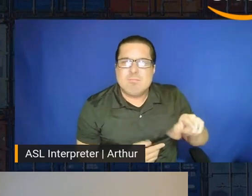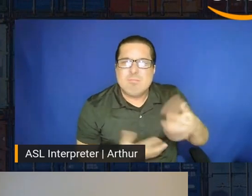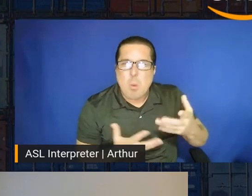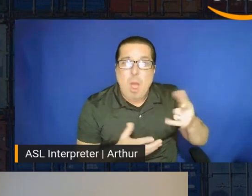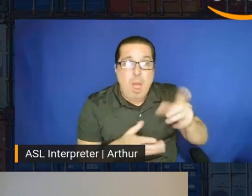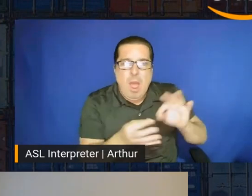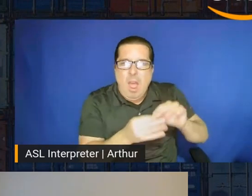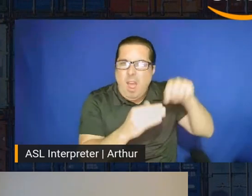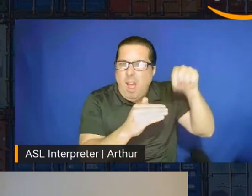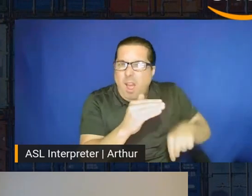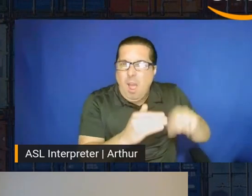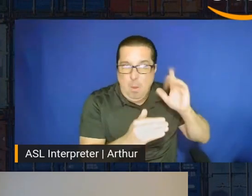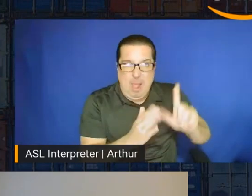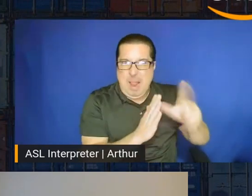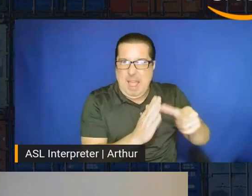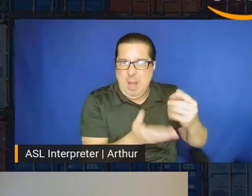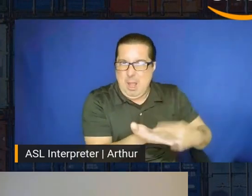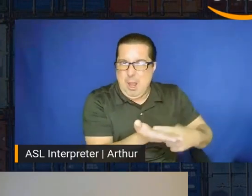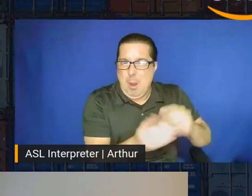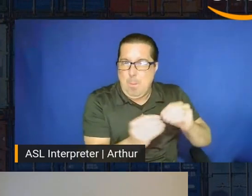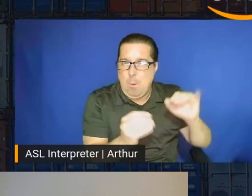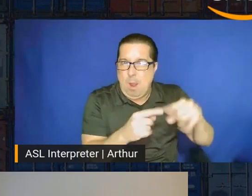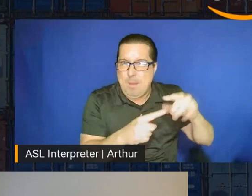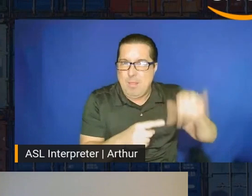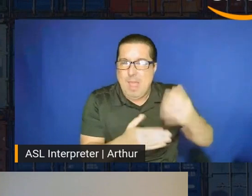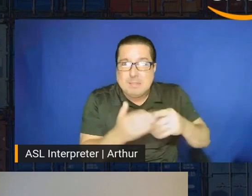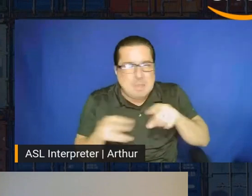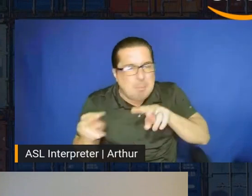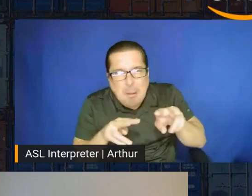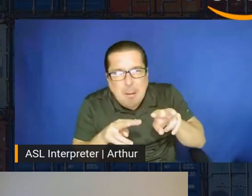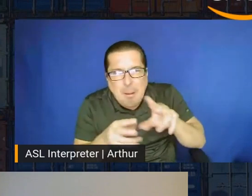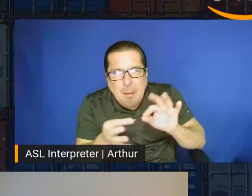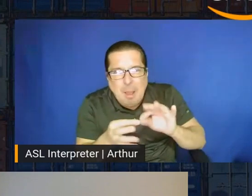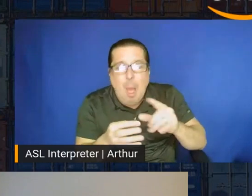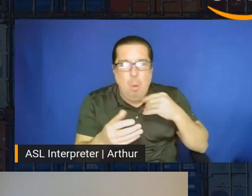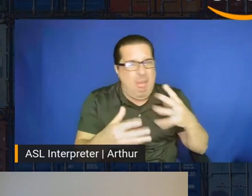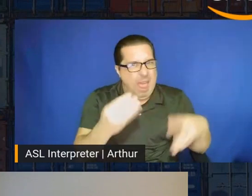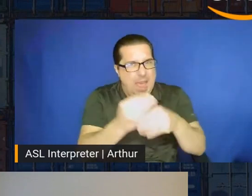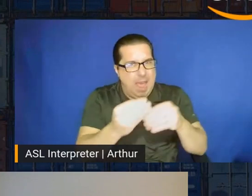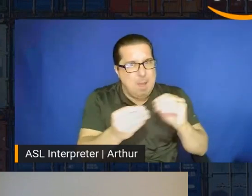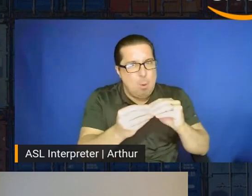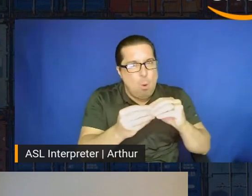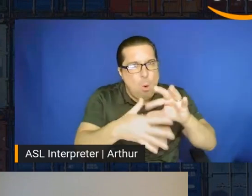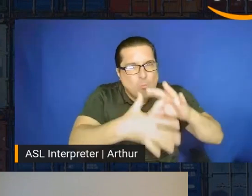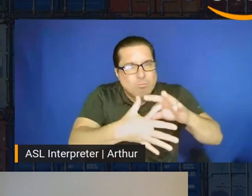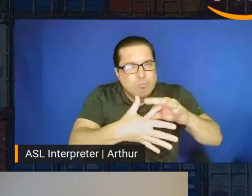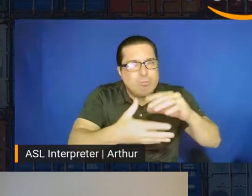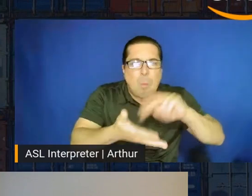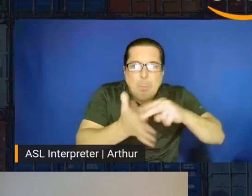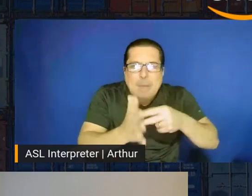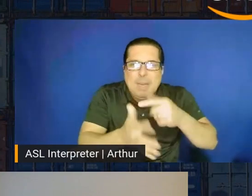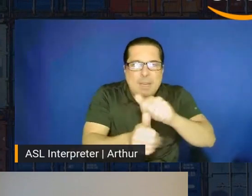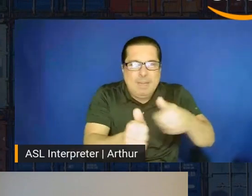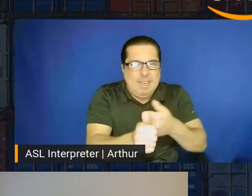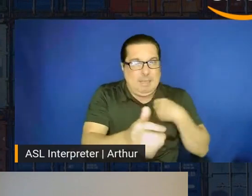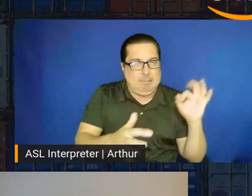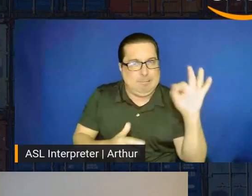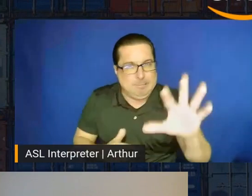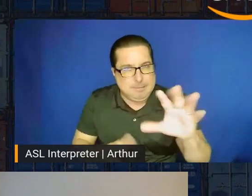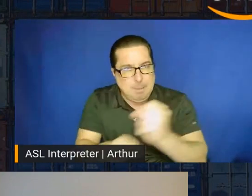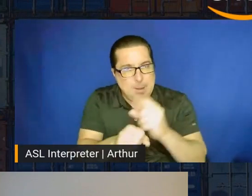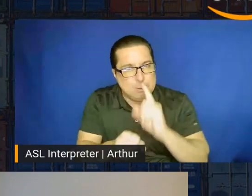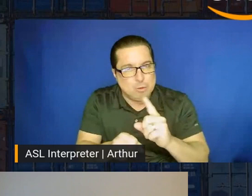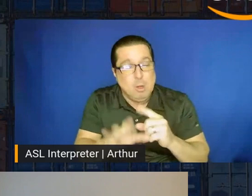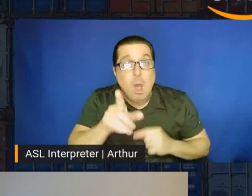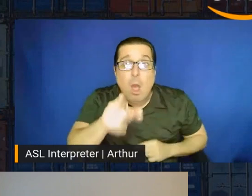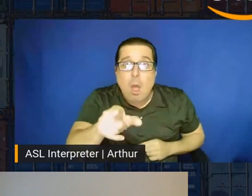that. So Rama, I just wanted to make sure that we add some context there. But tell us a little bit more about that. So